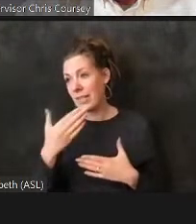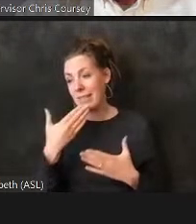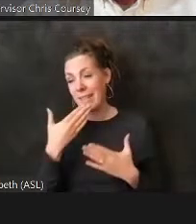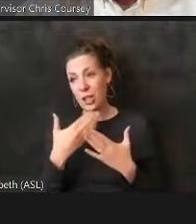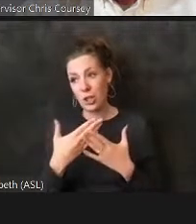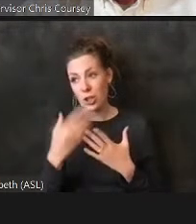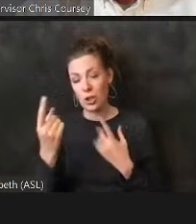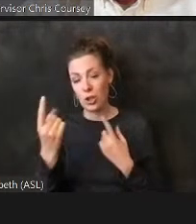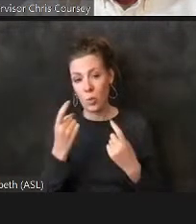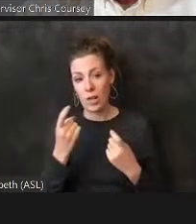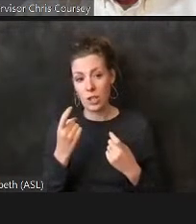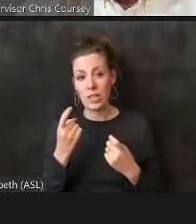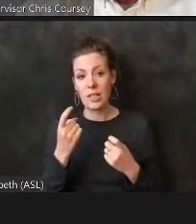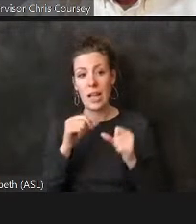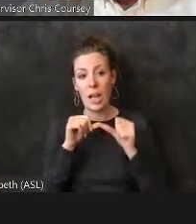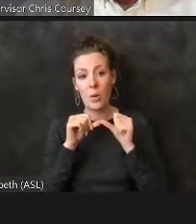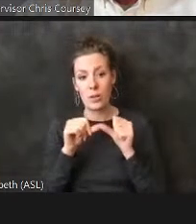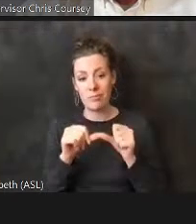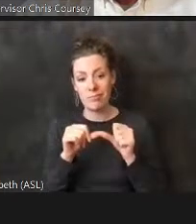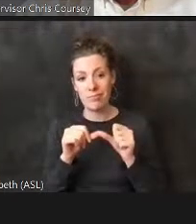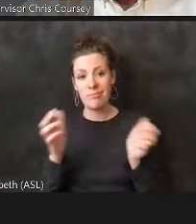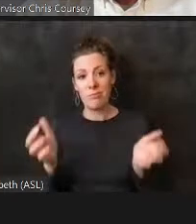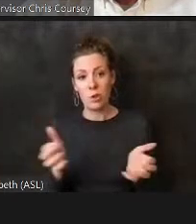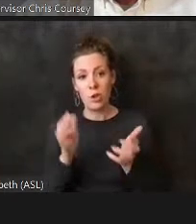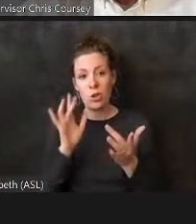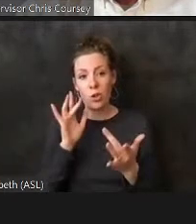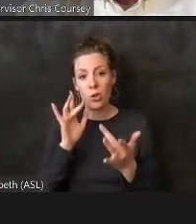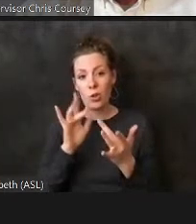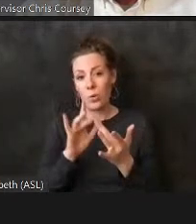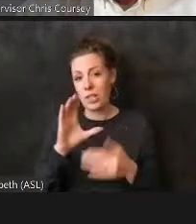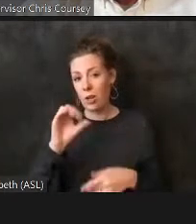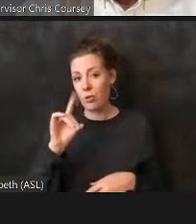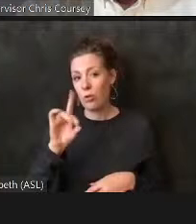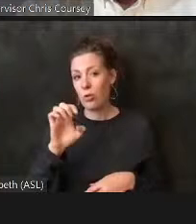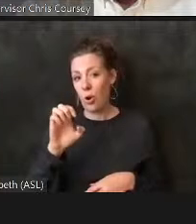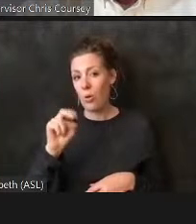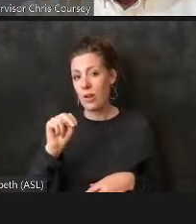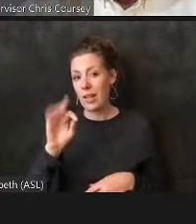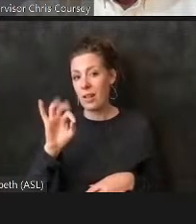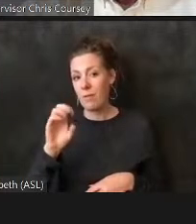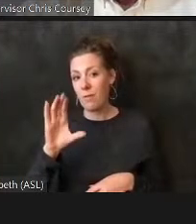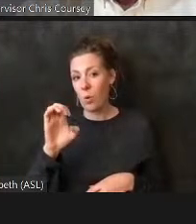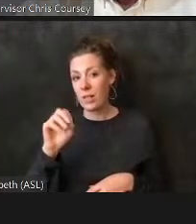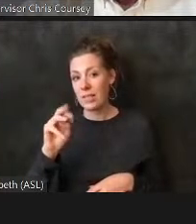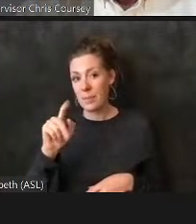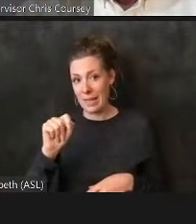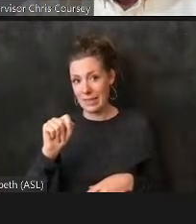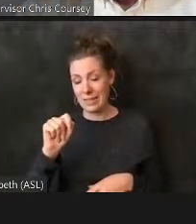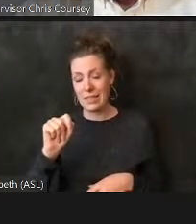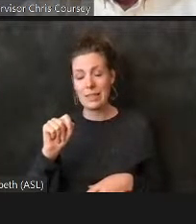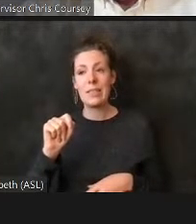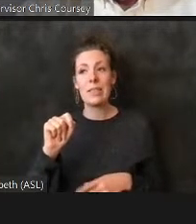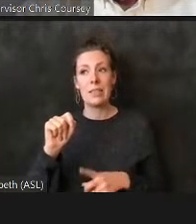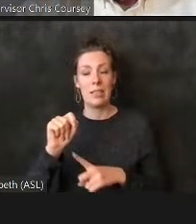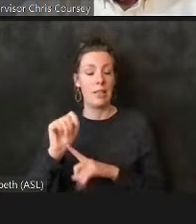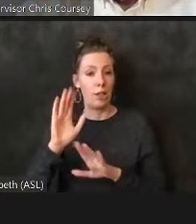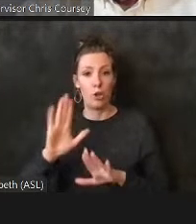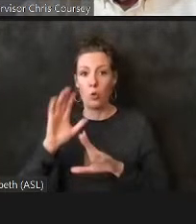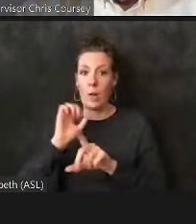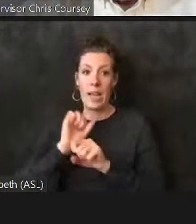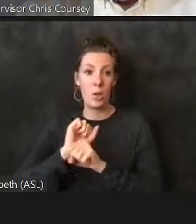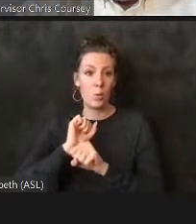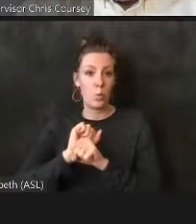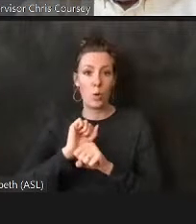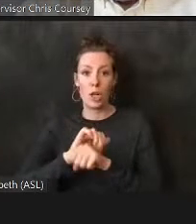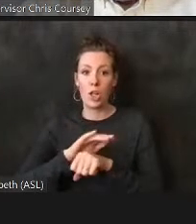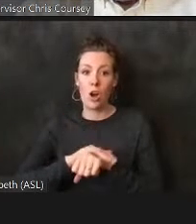and echo Paul's comment, please, outreach to code enforcement. Great code enforcement efforts on vacation